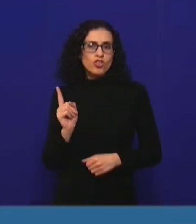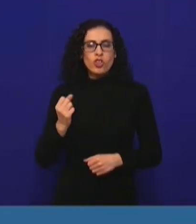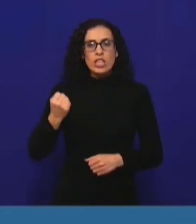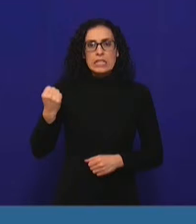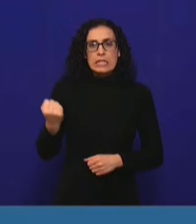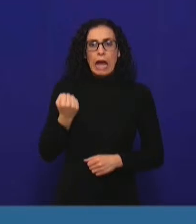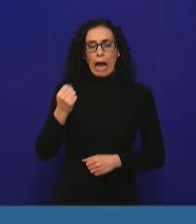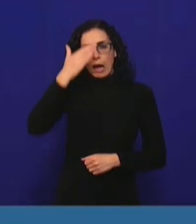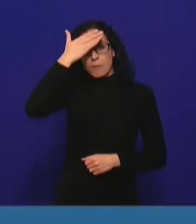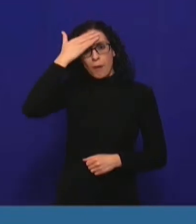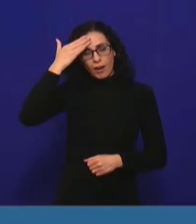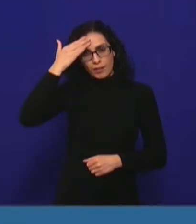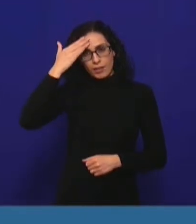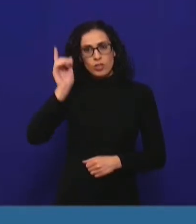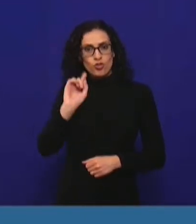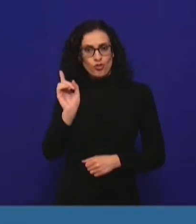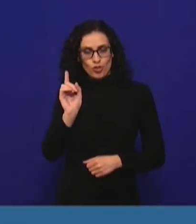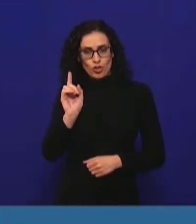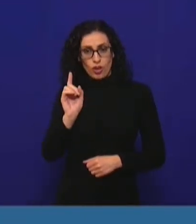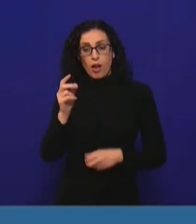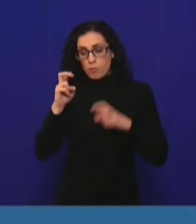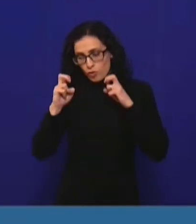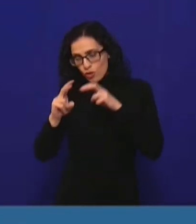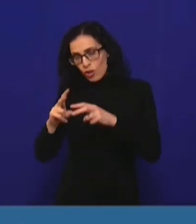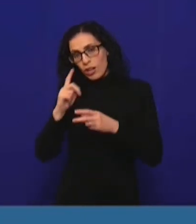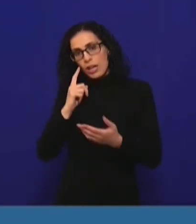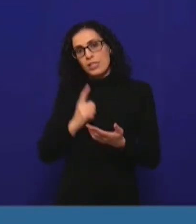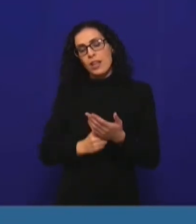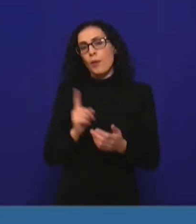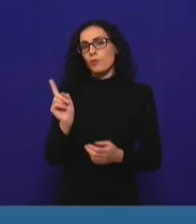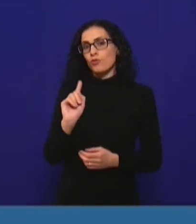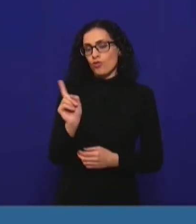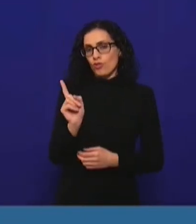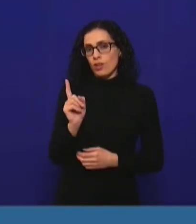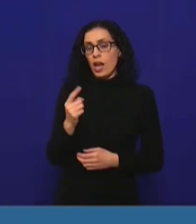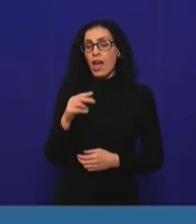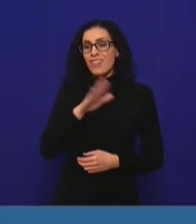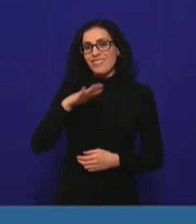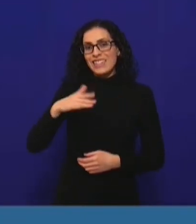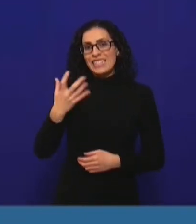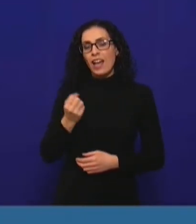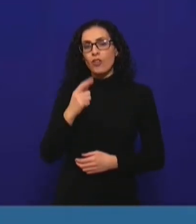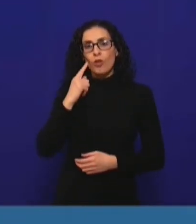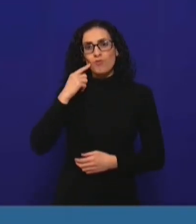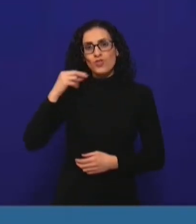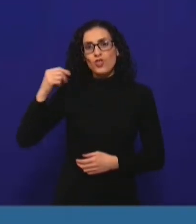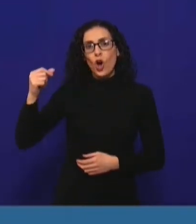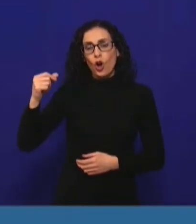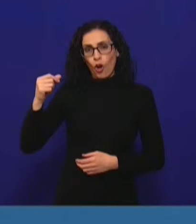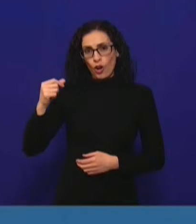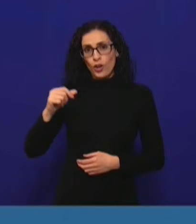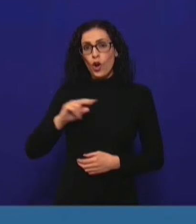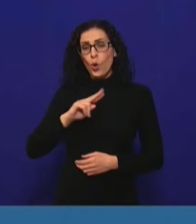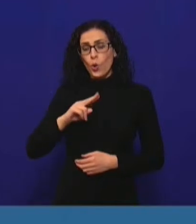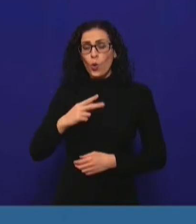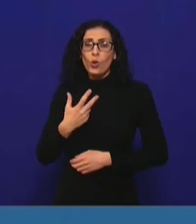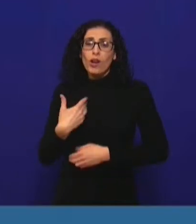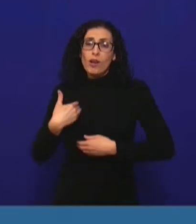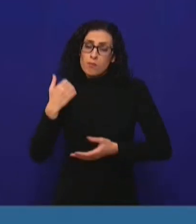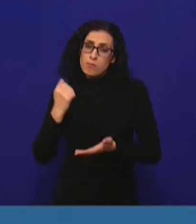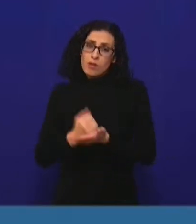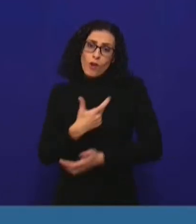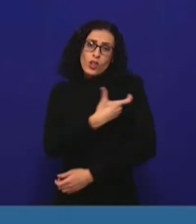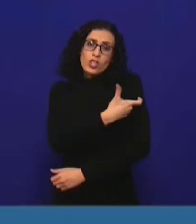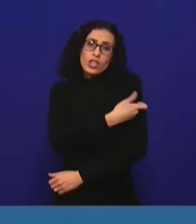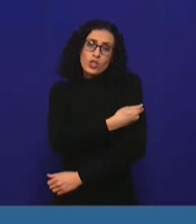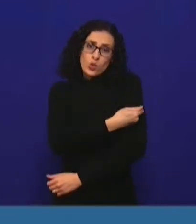milli tallimna li jistgħu jkunu iktar friskju li huma dawk in-nies li huma diabete li huma dipendenti fuq l-insulina,